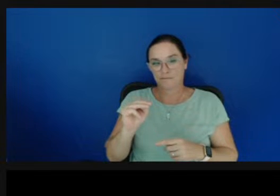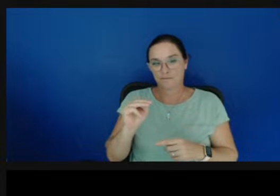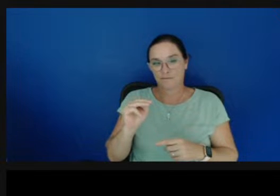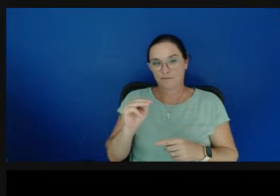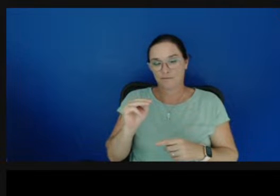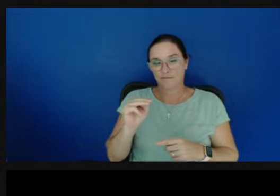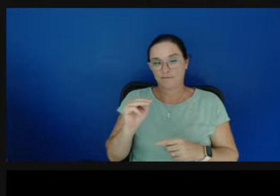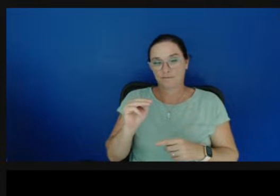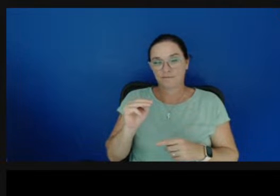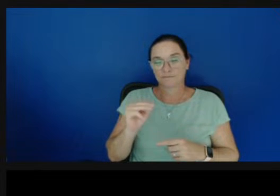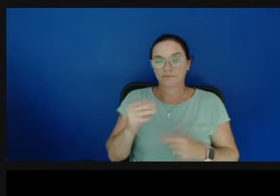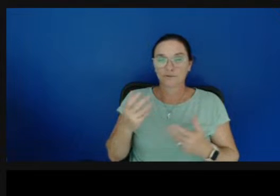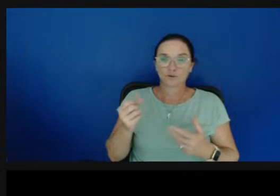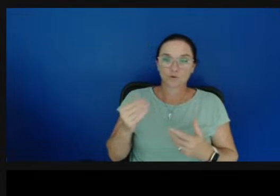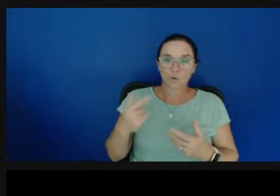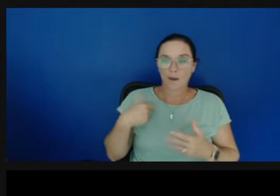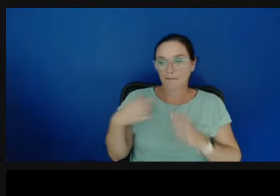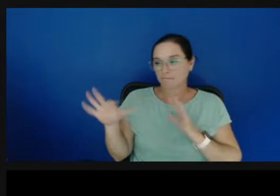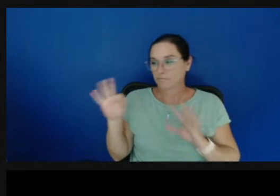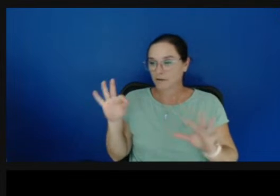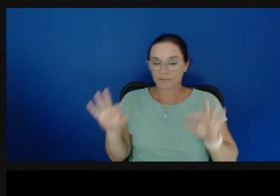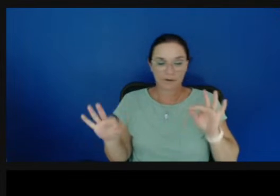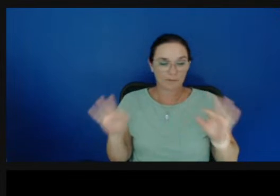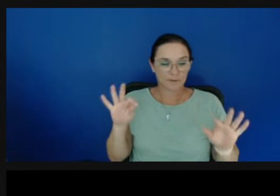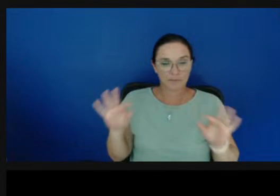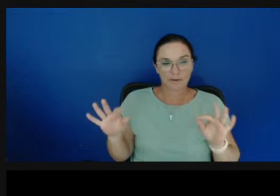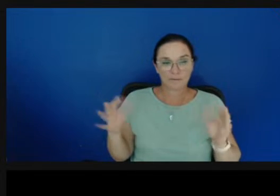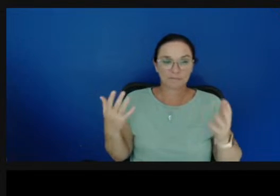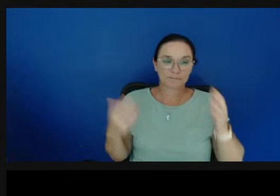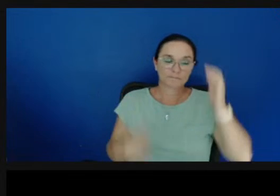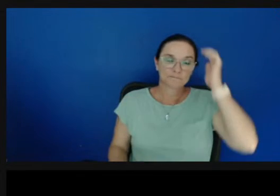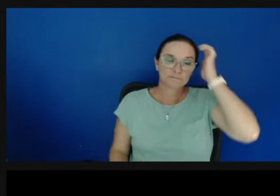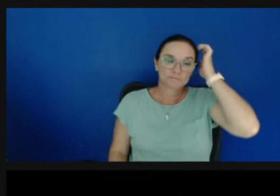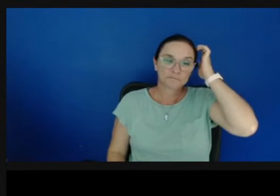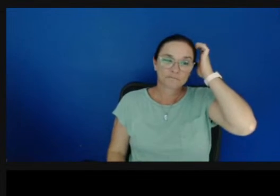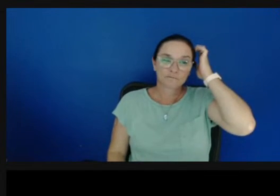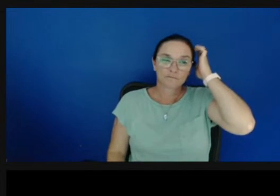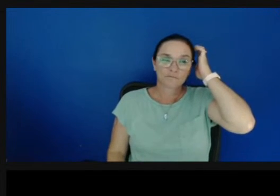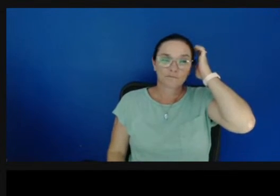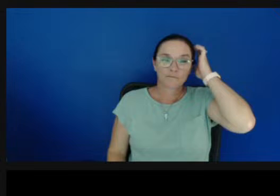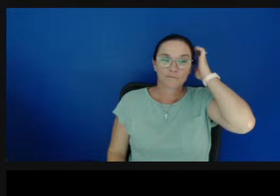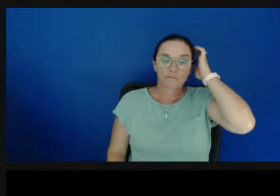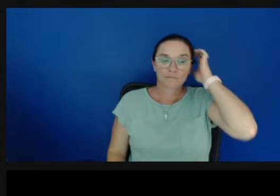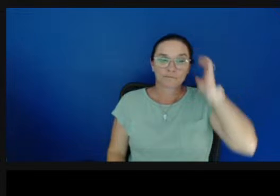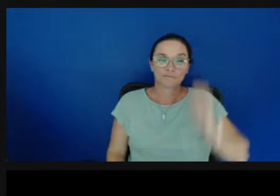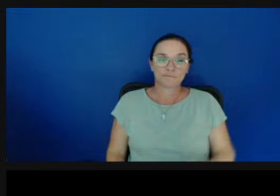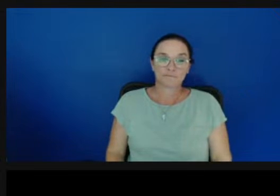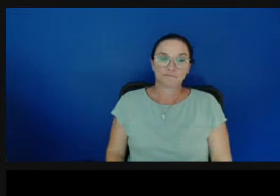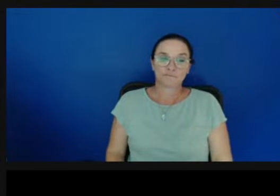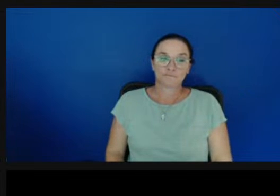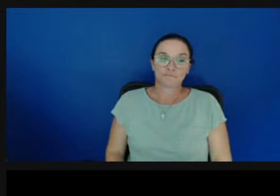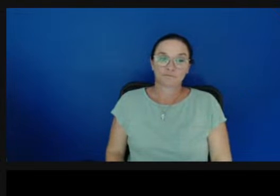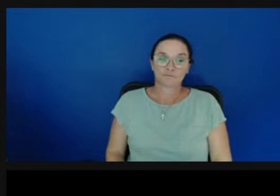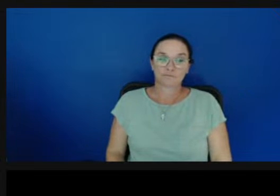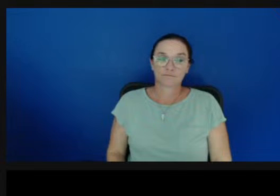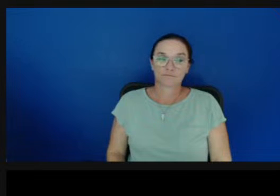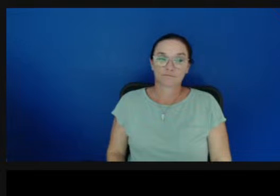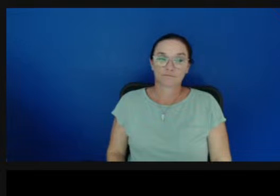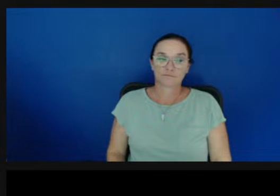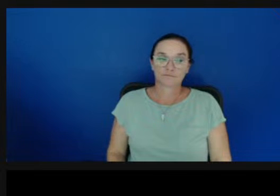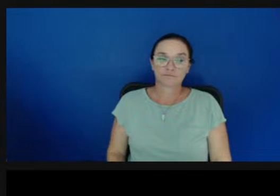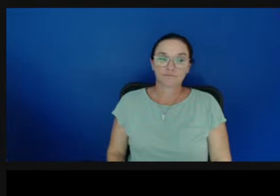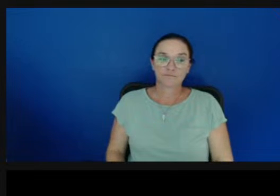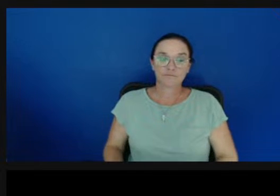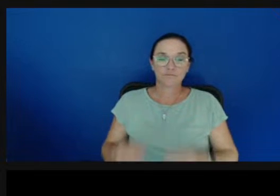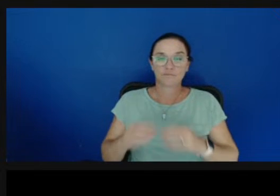one. And when it cleared it rocks, I did not take that one, so. Yeah, it really is like still, there's no one size